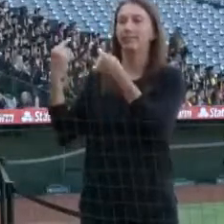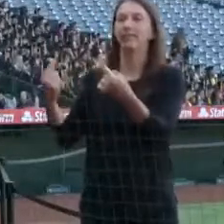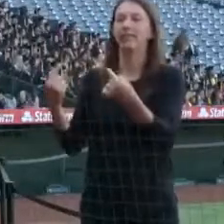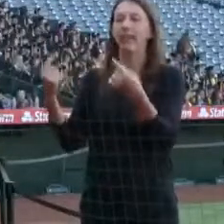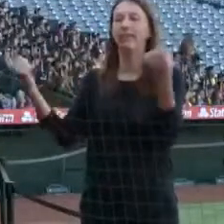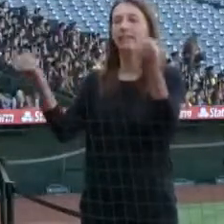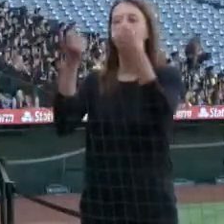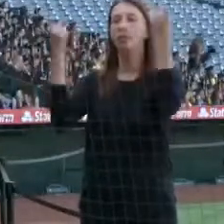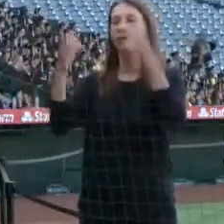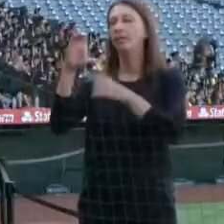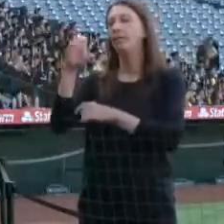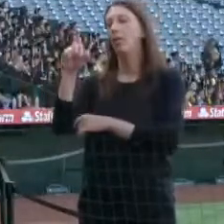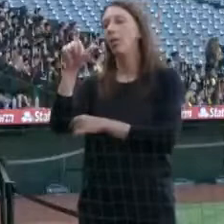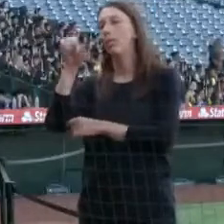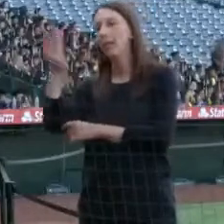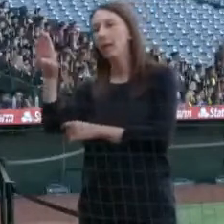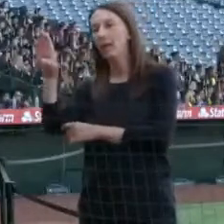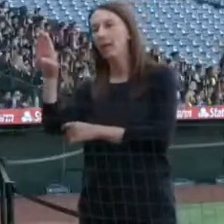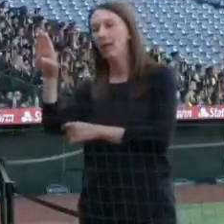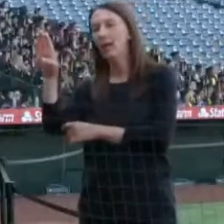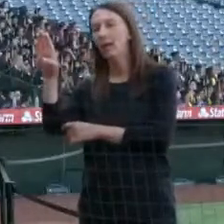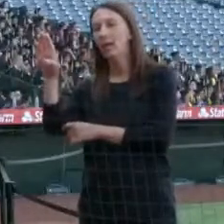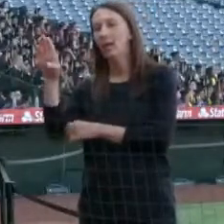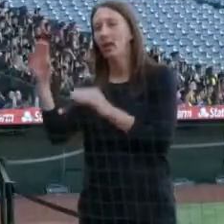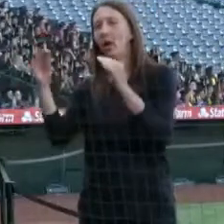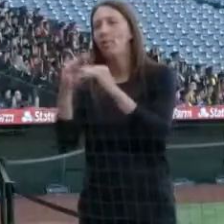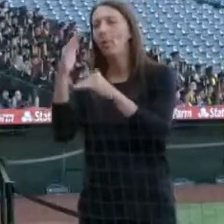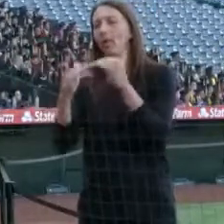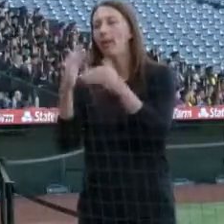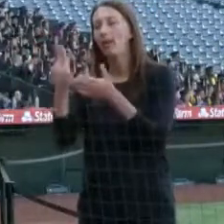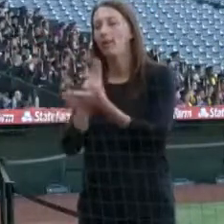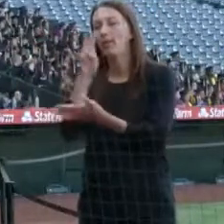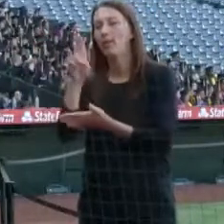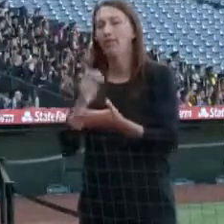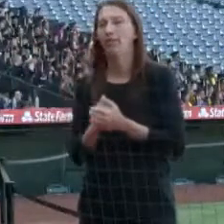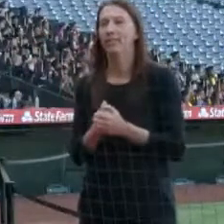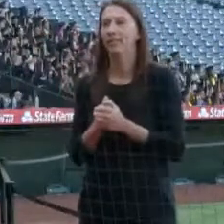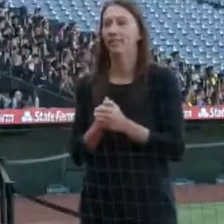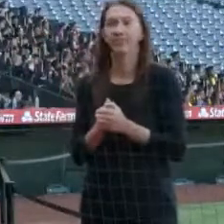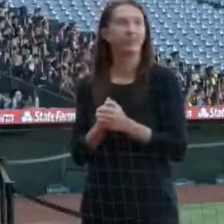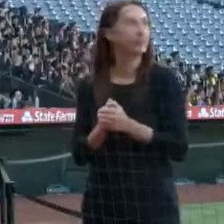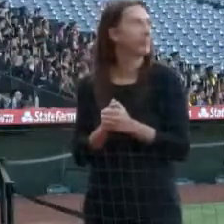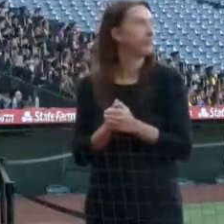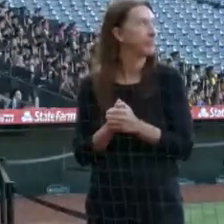celebrating CSULB more than a university.